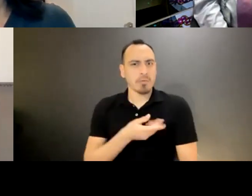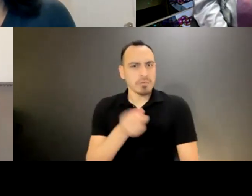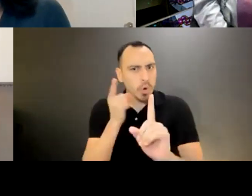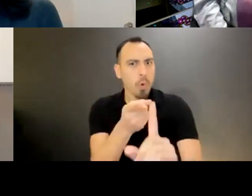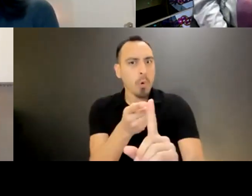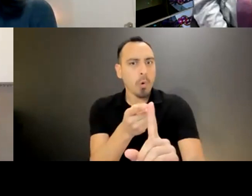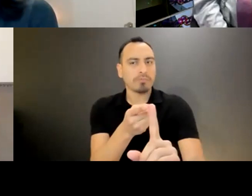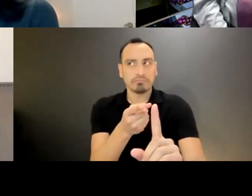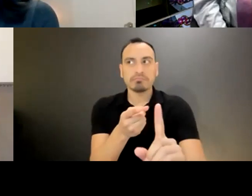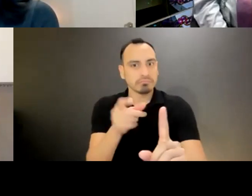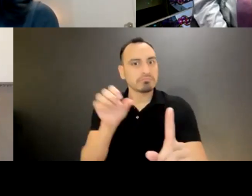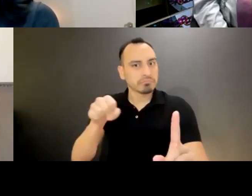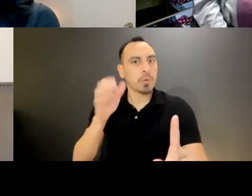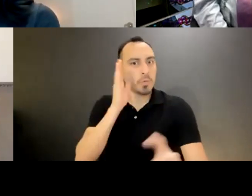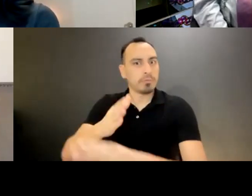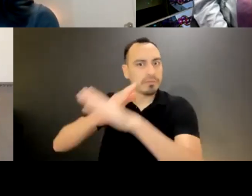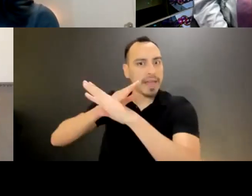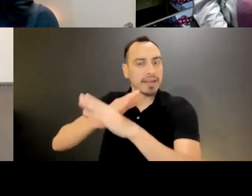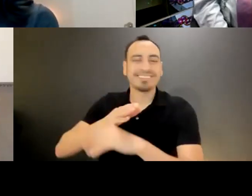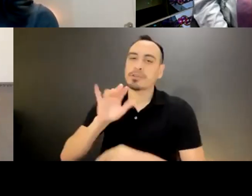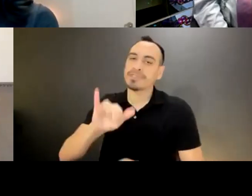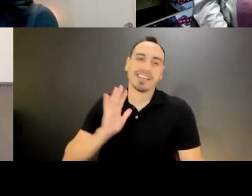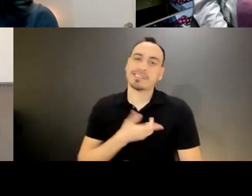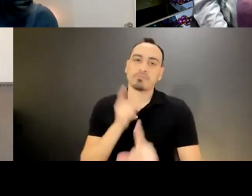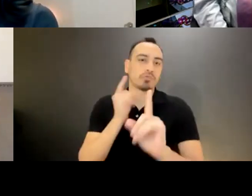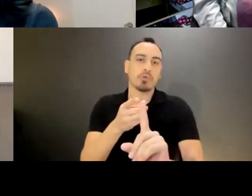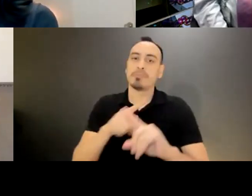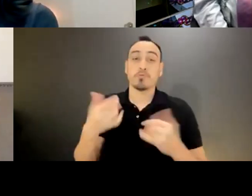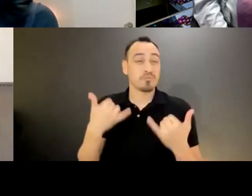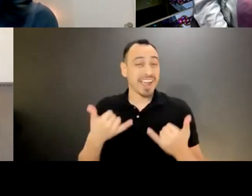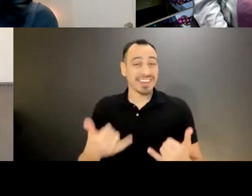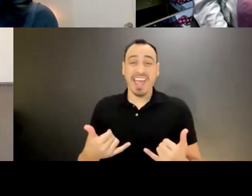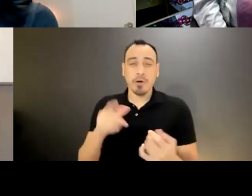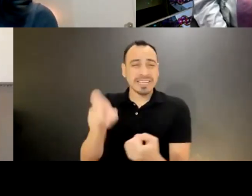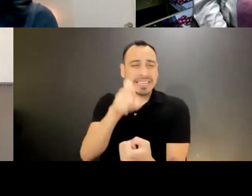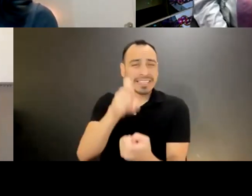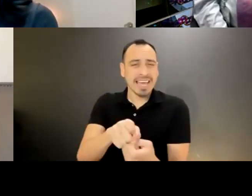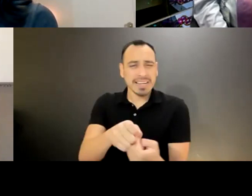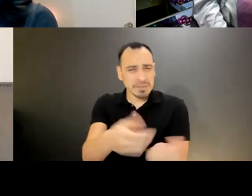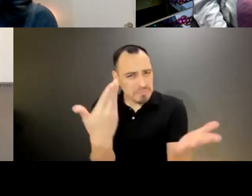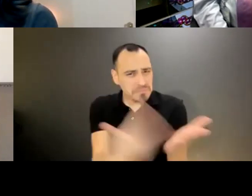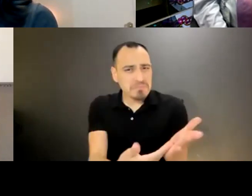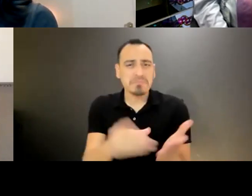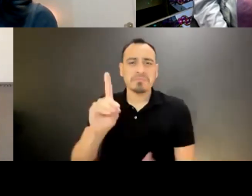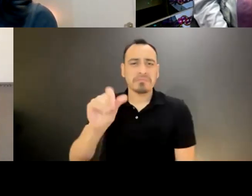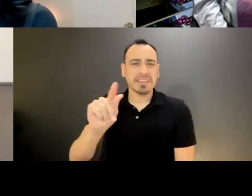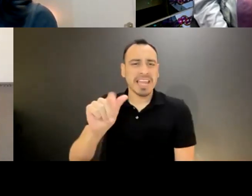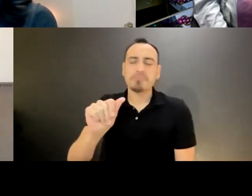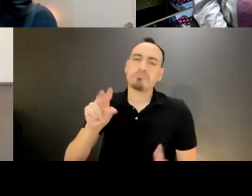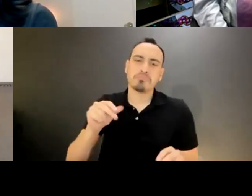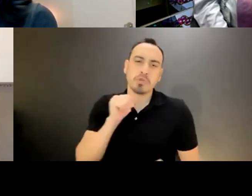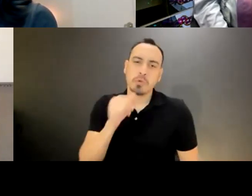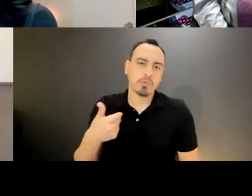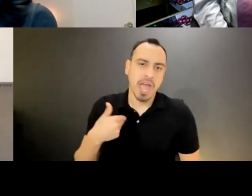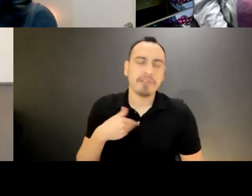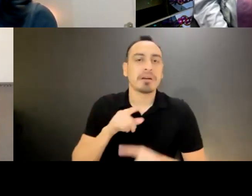be. We just don't have exact data at this point. And so the masking and social distancing